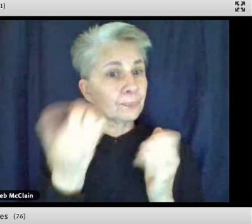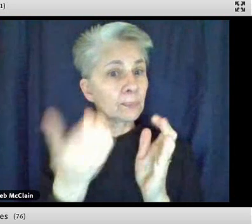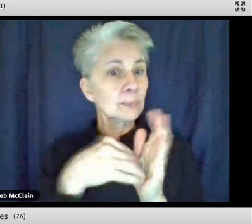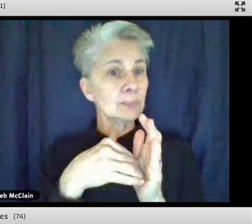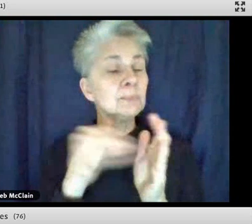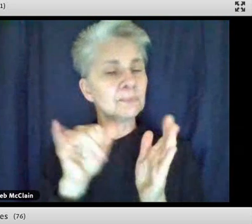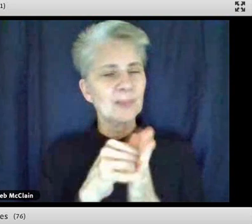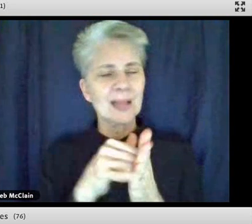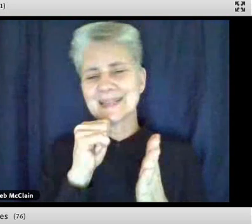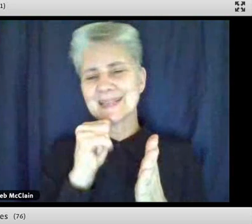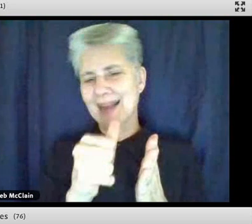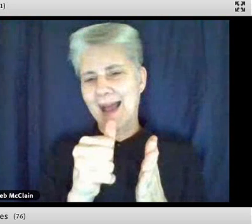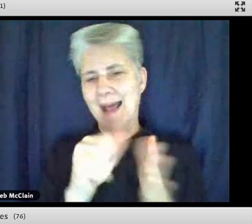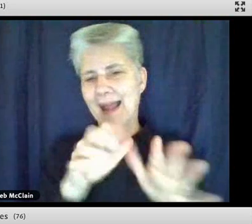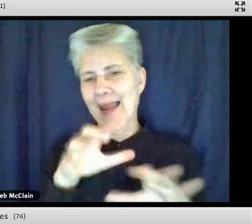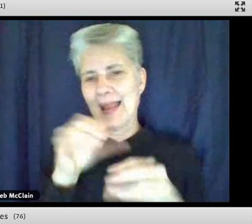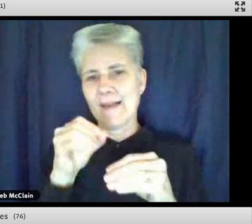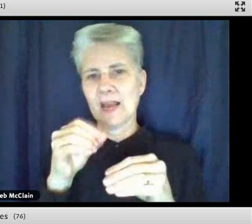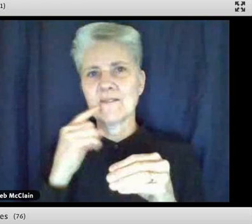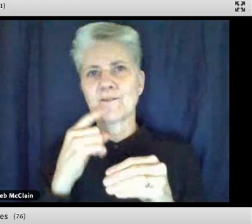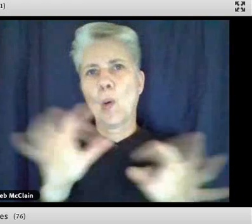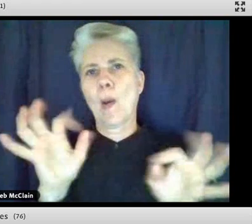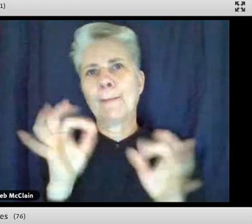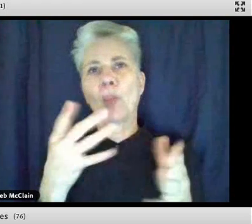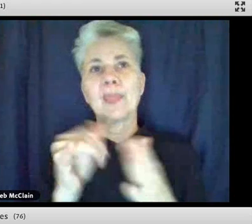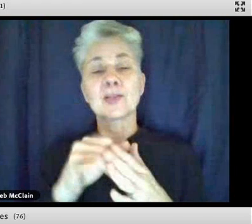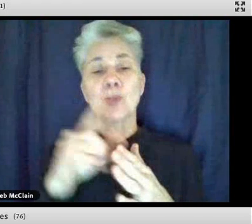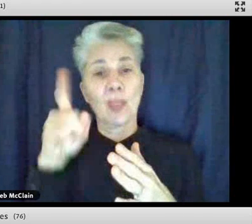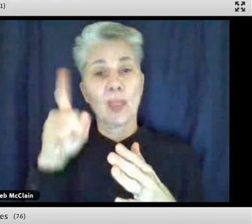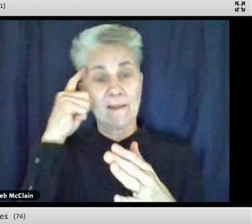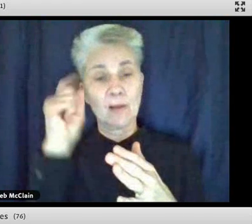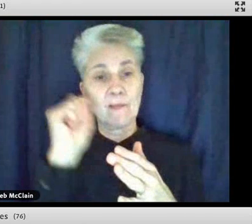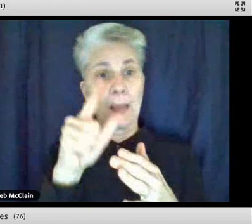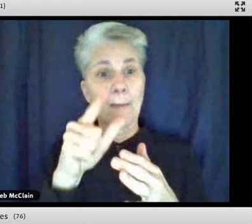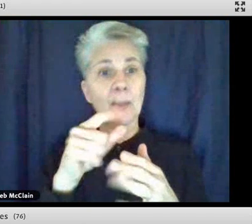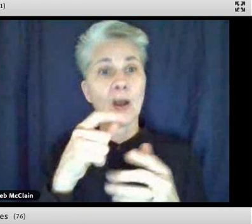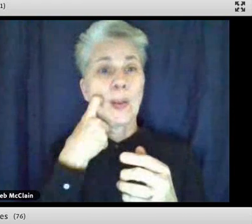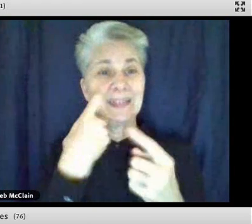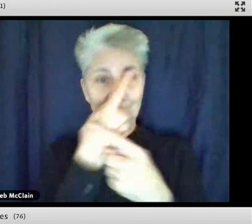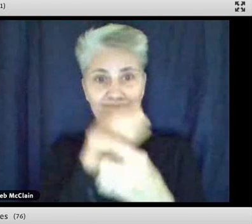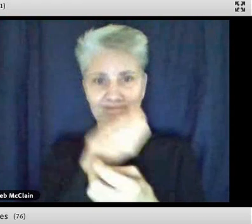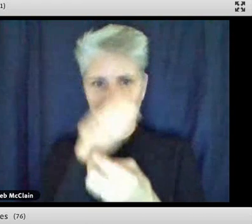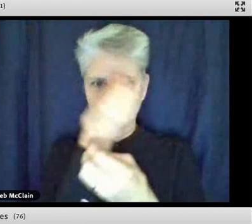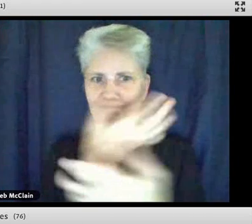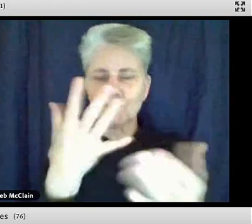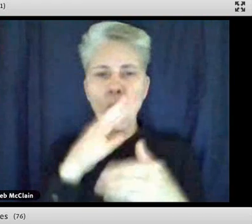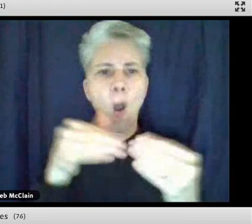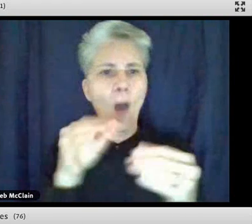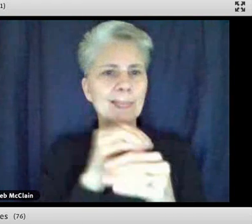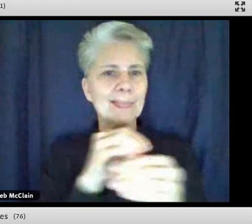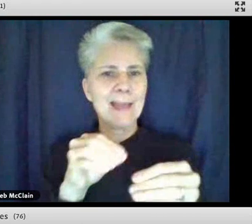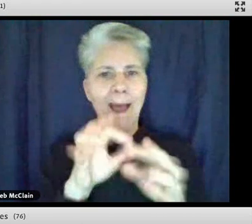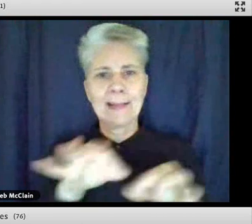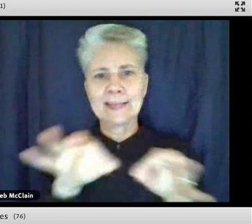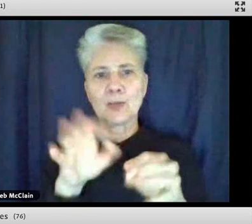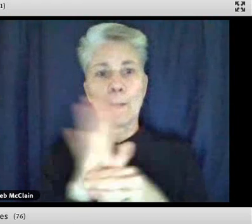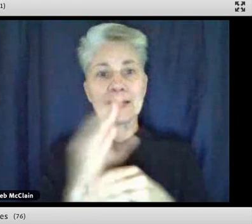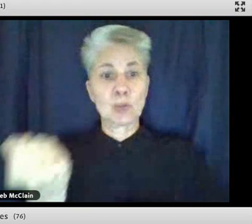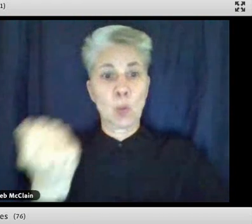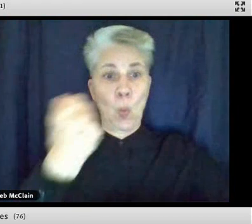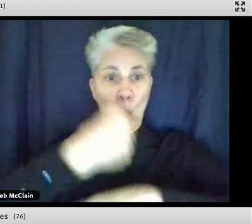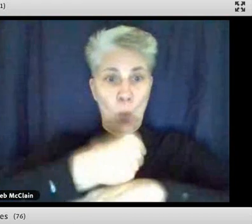Again, it's not leaving for essential things. And so the governor of Alabama recently said that all non-essential businesses would be